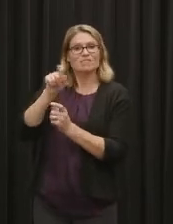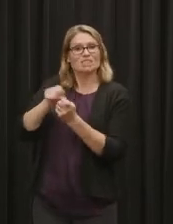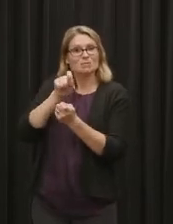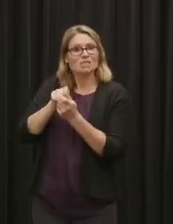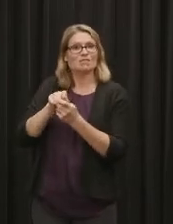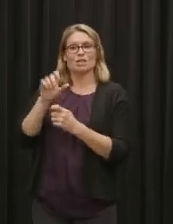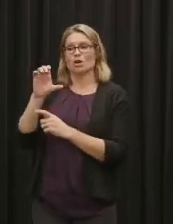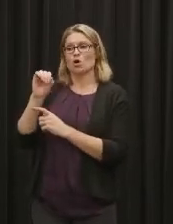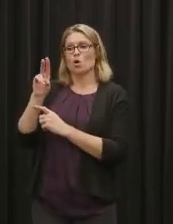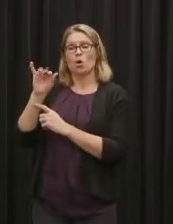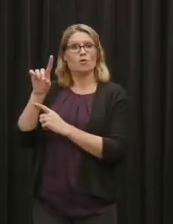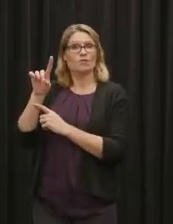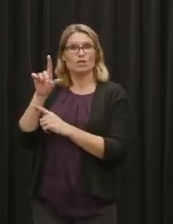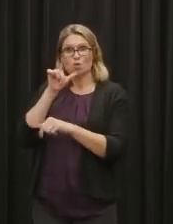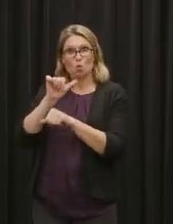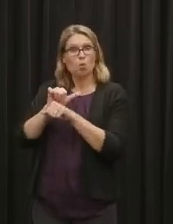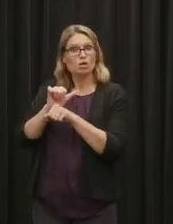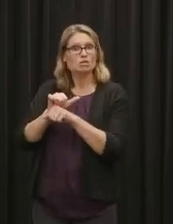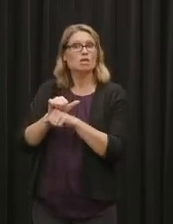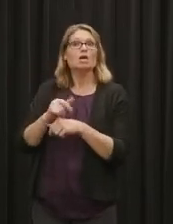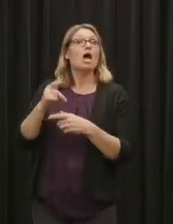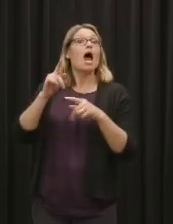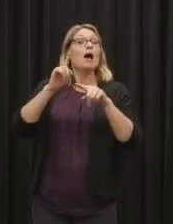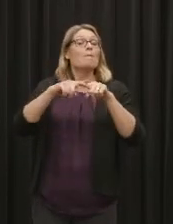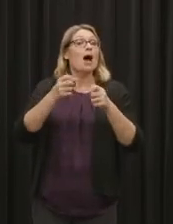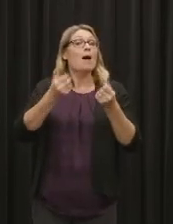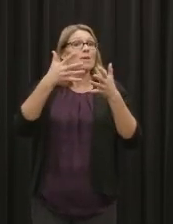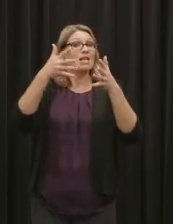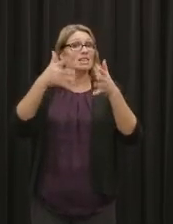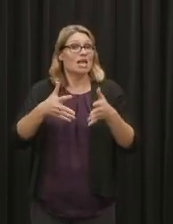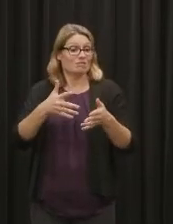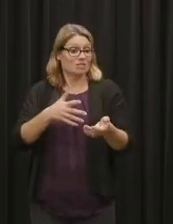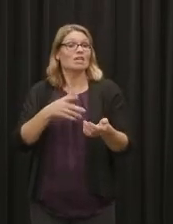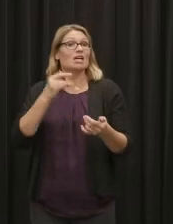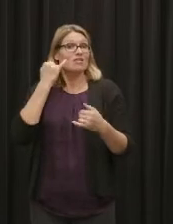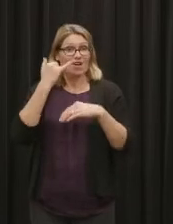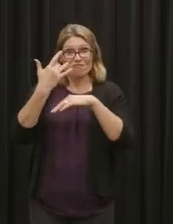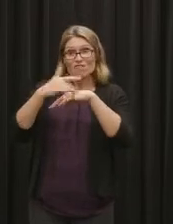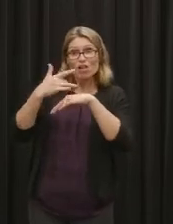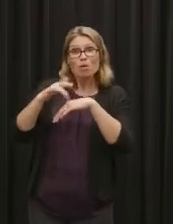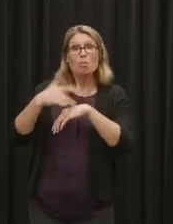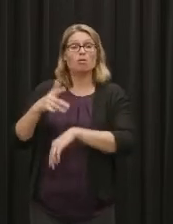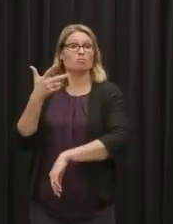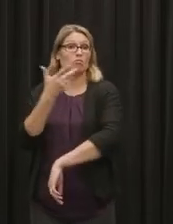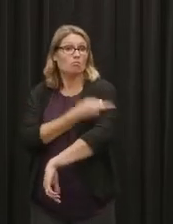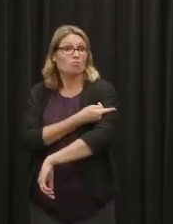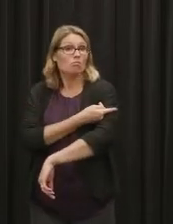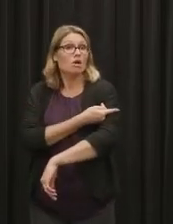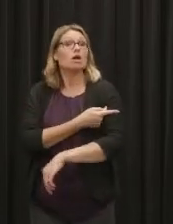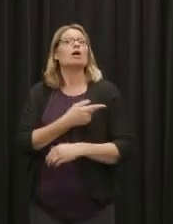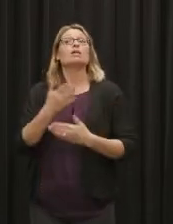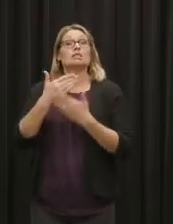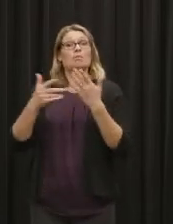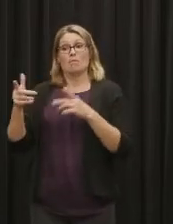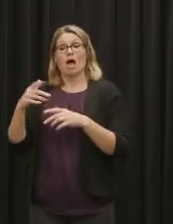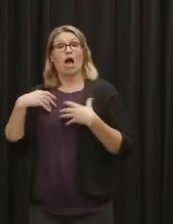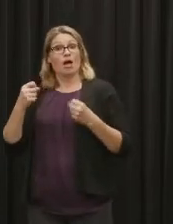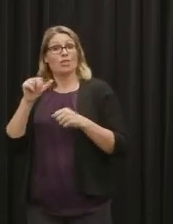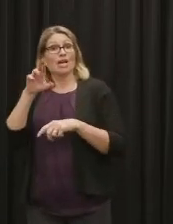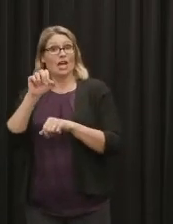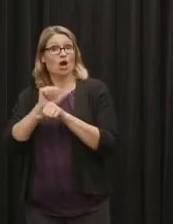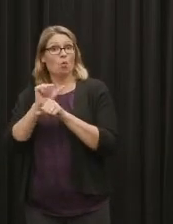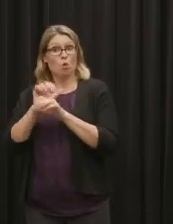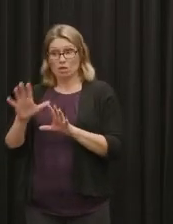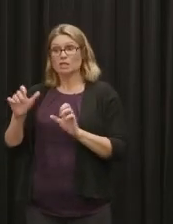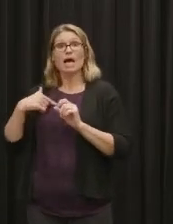the capacity of the number of doses available and within the availability of some health care workers, they